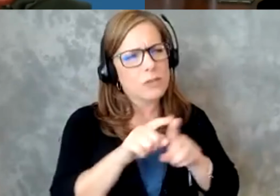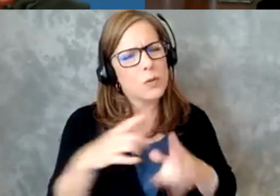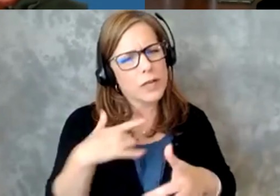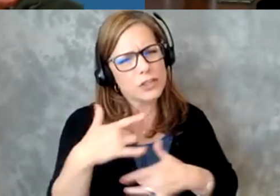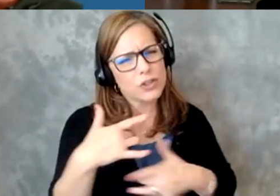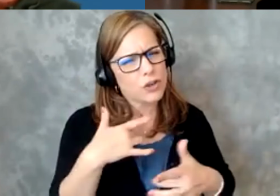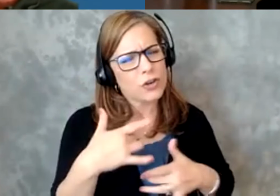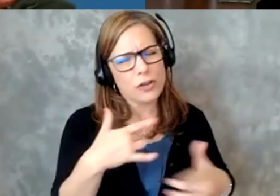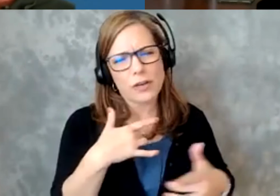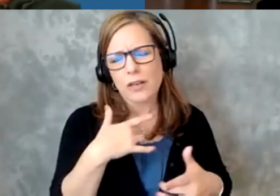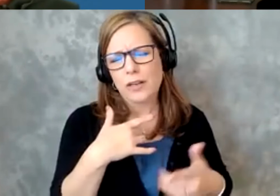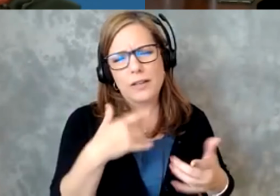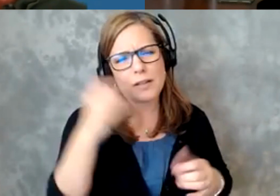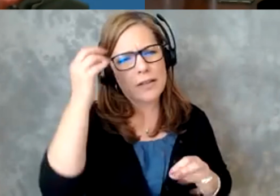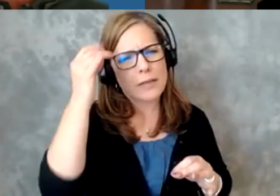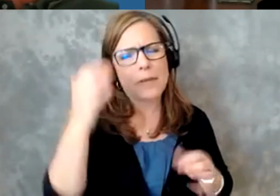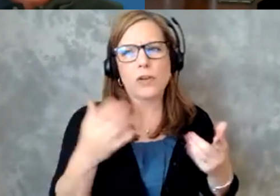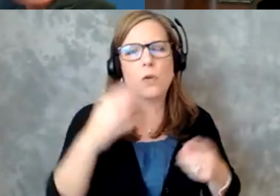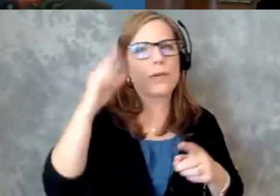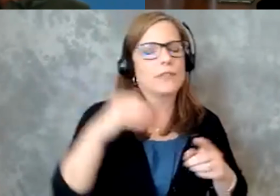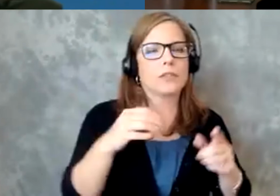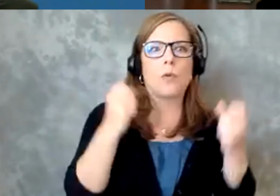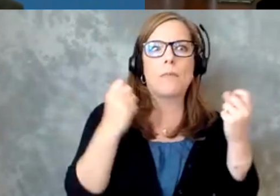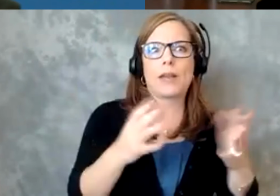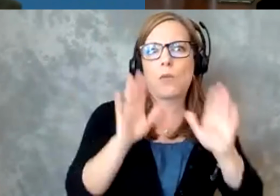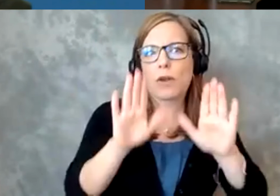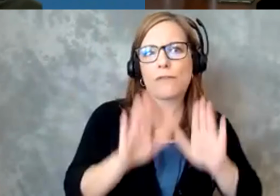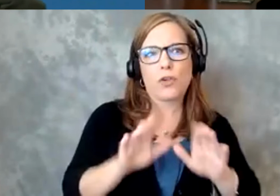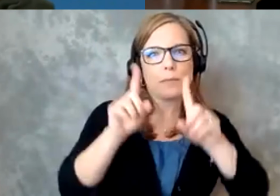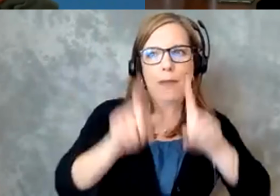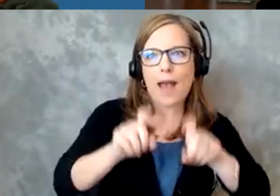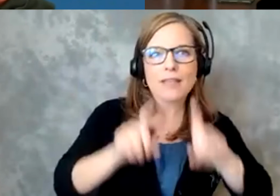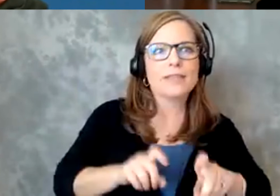variety of wonderful pilots and projects we've seen.